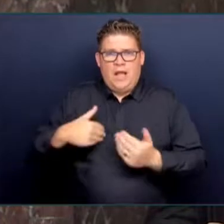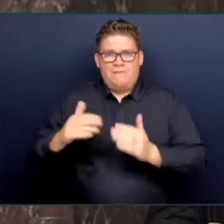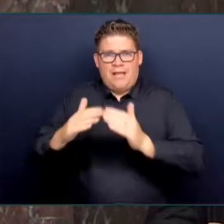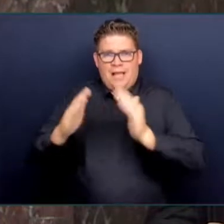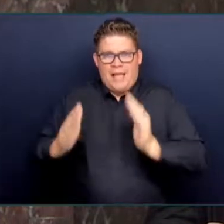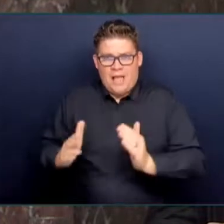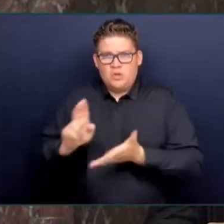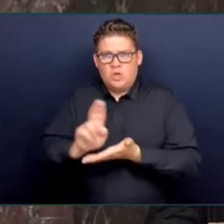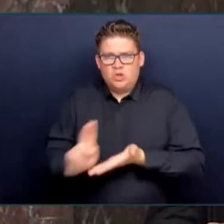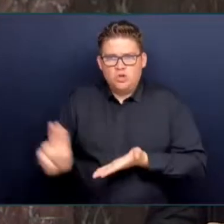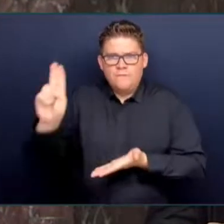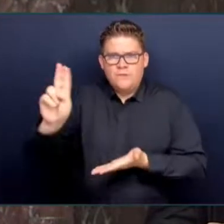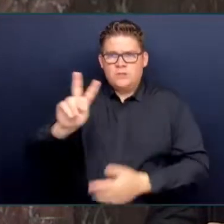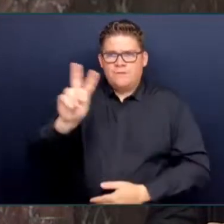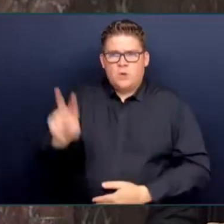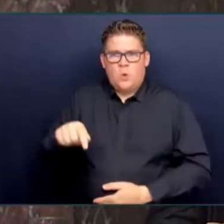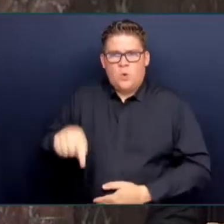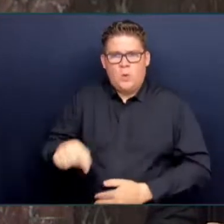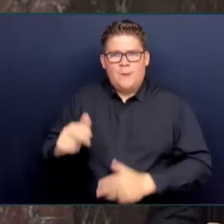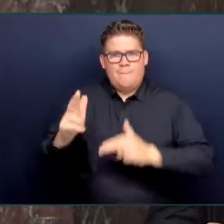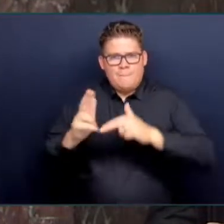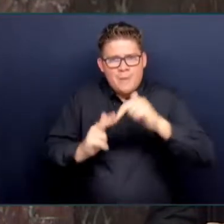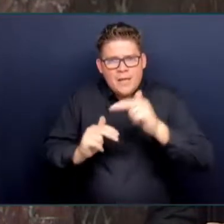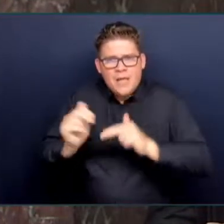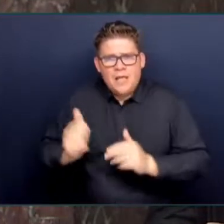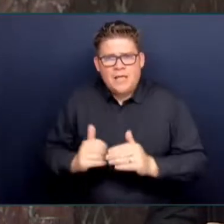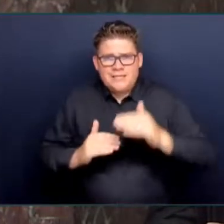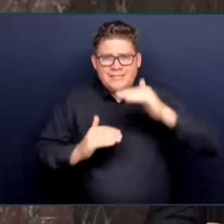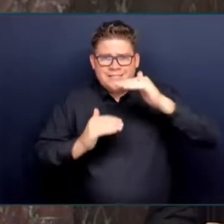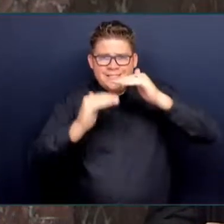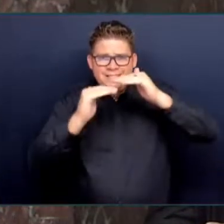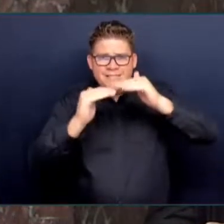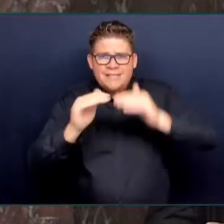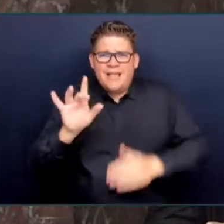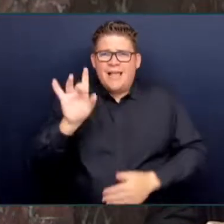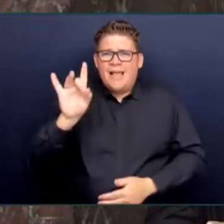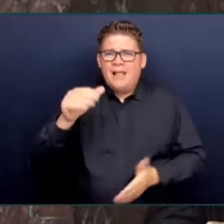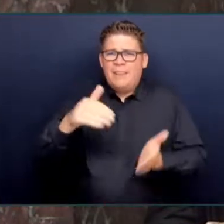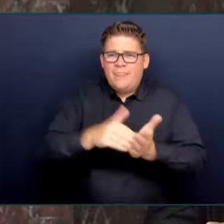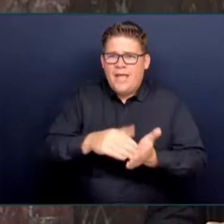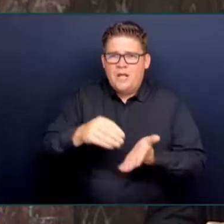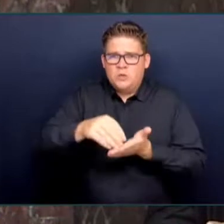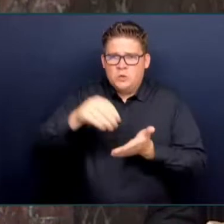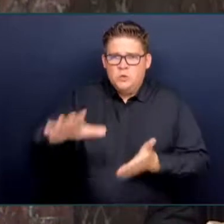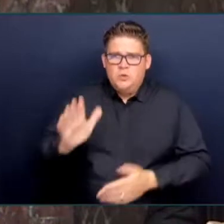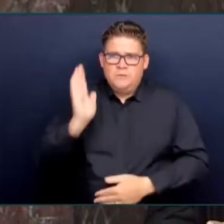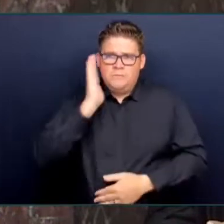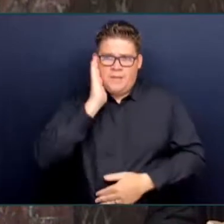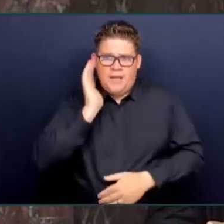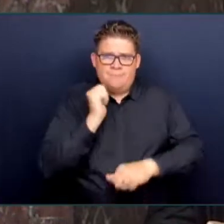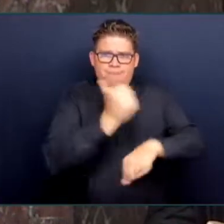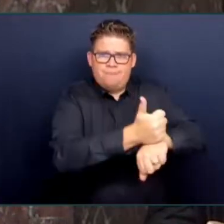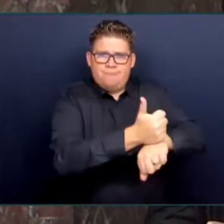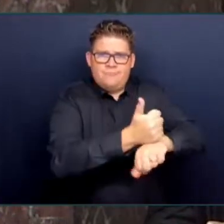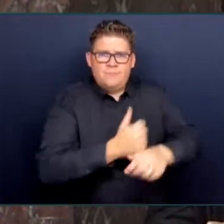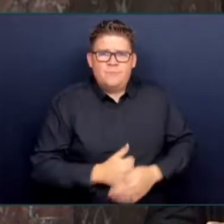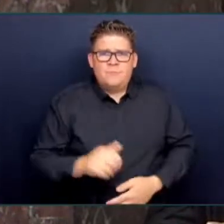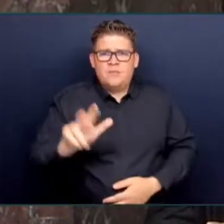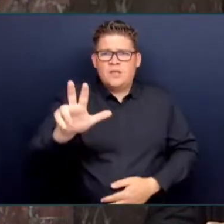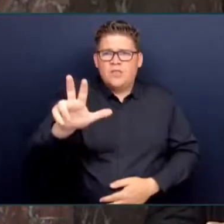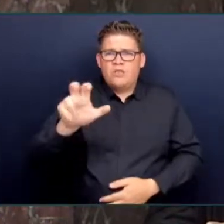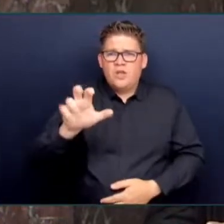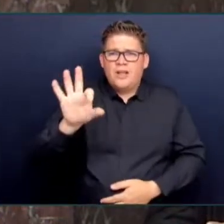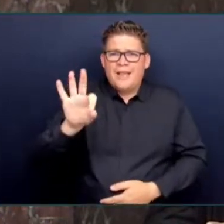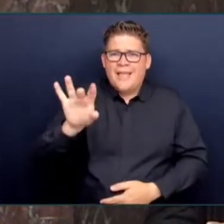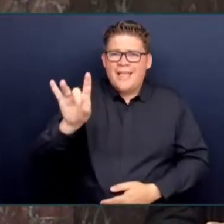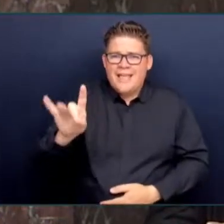student housing beds across British Columbia, and 398 just opened last month at the University of Victoria. They